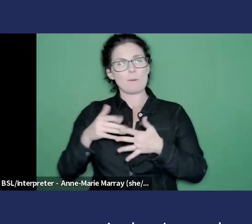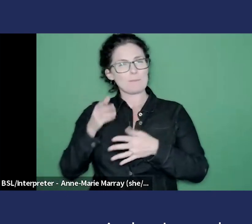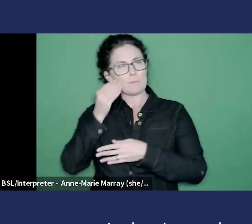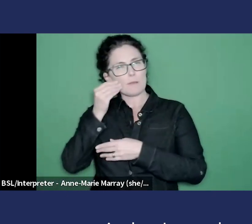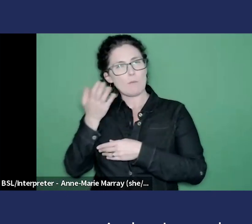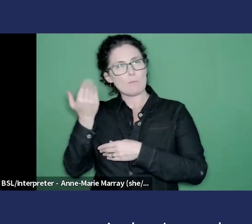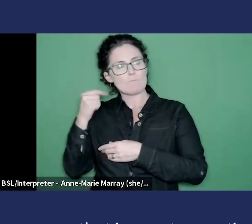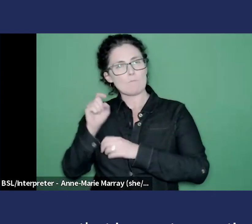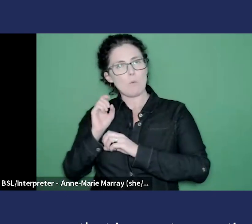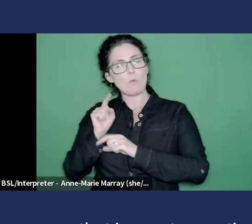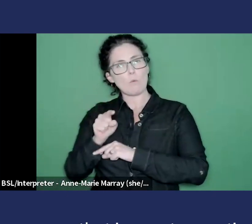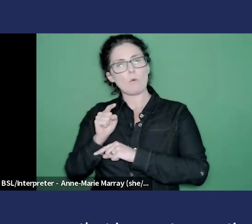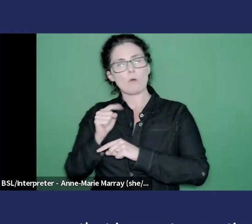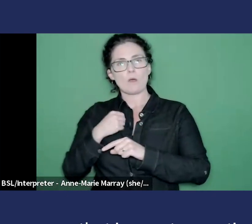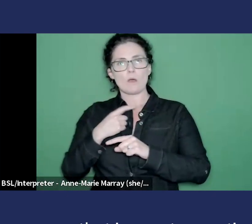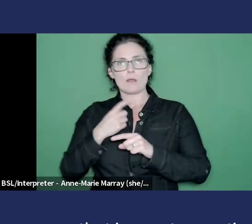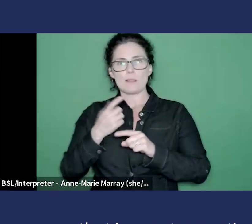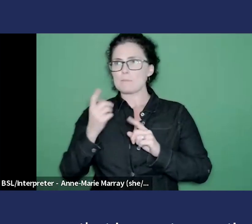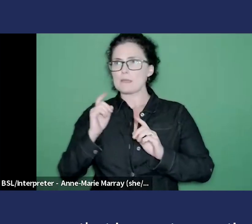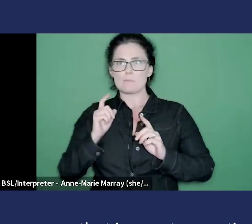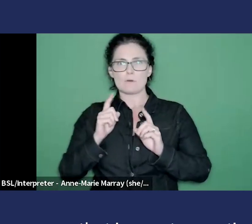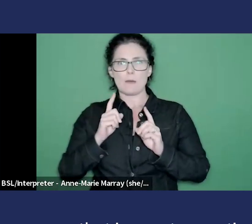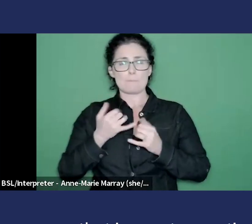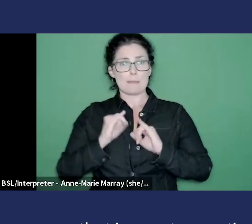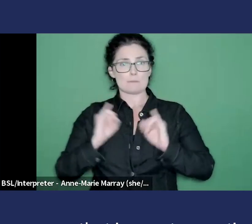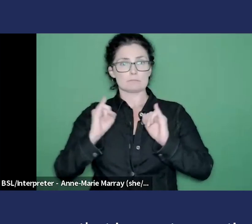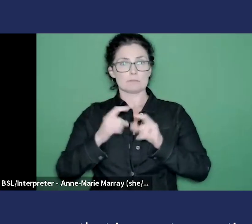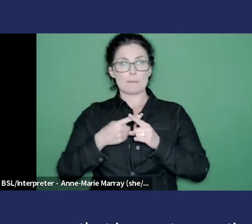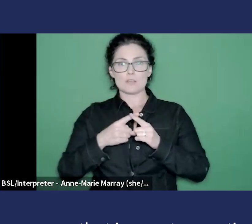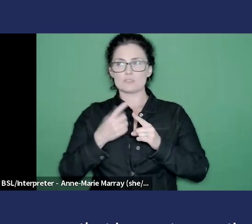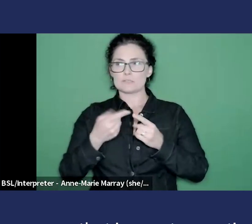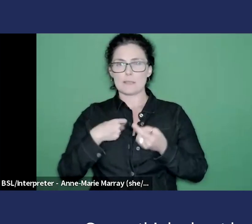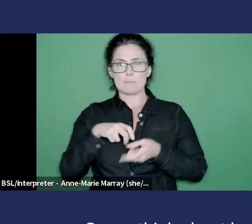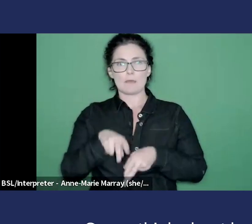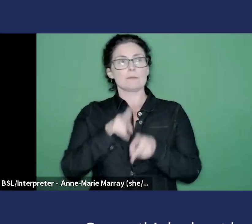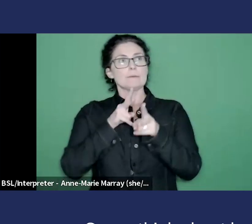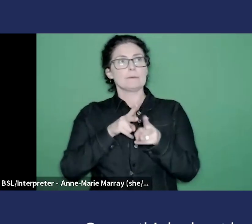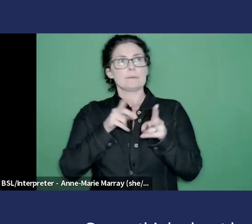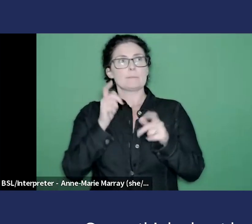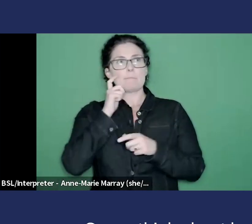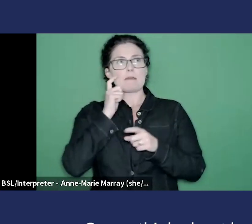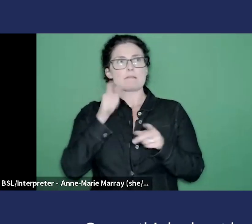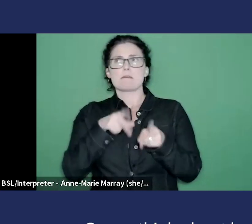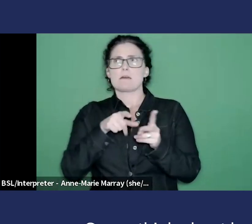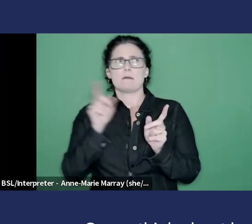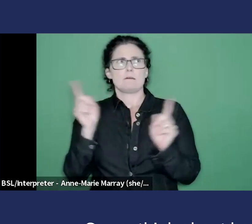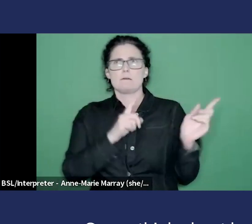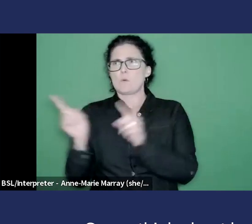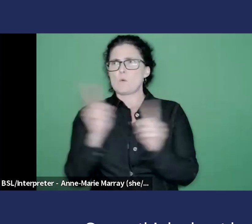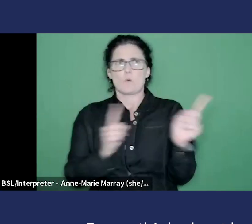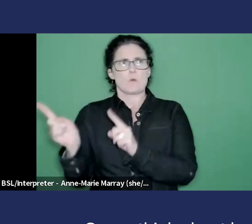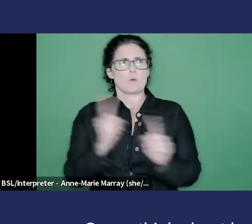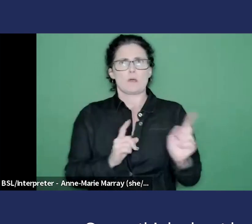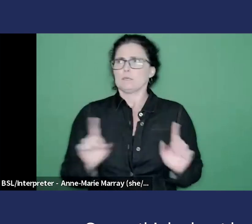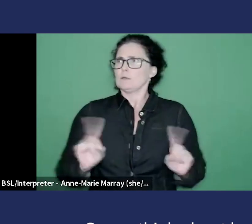running around in an emergency, that is very traumatic, even if that emergency may not even be for you as a patient. So we think about how we map